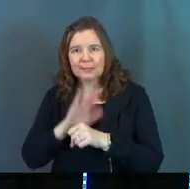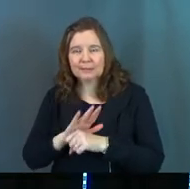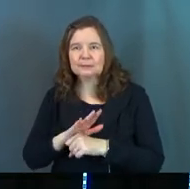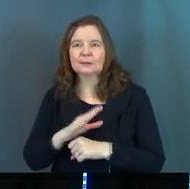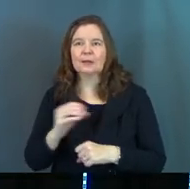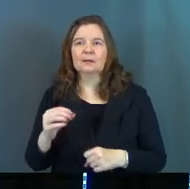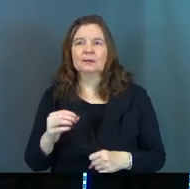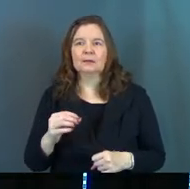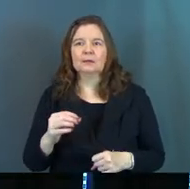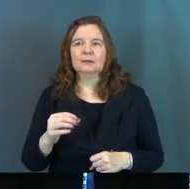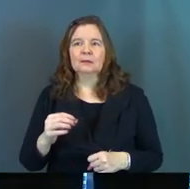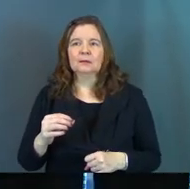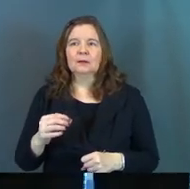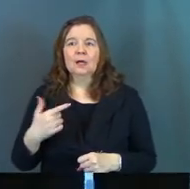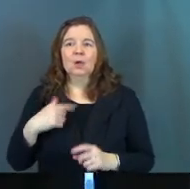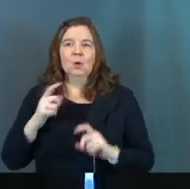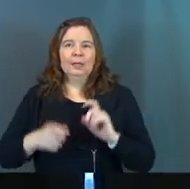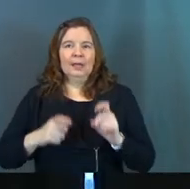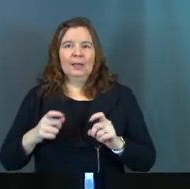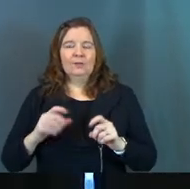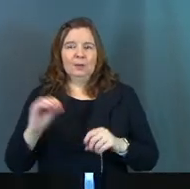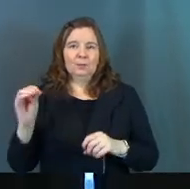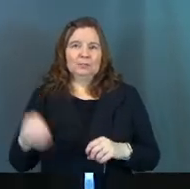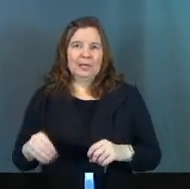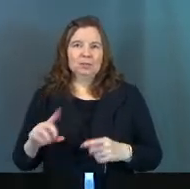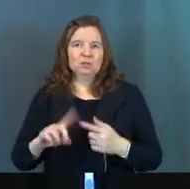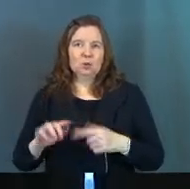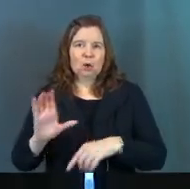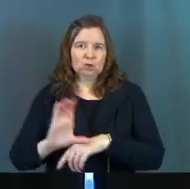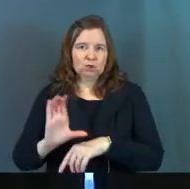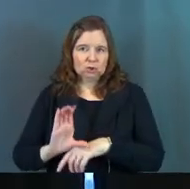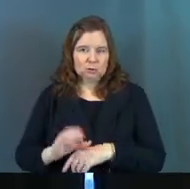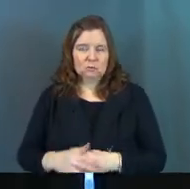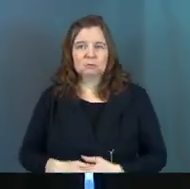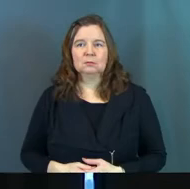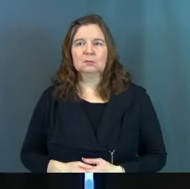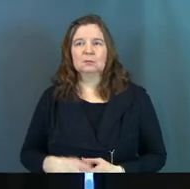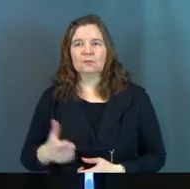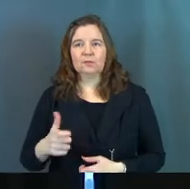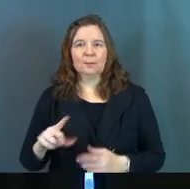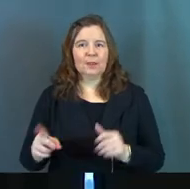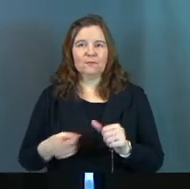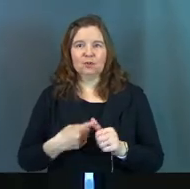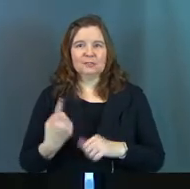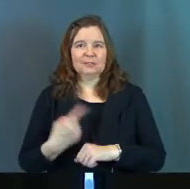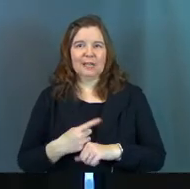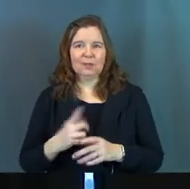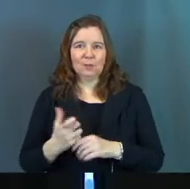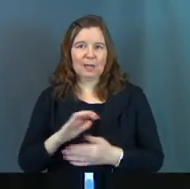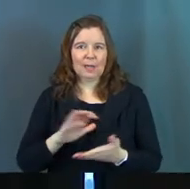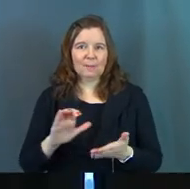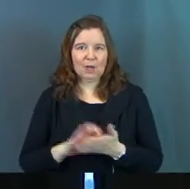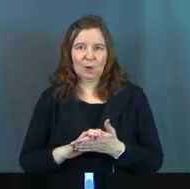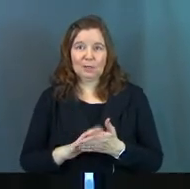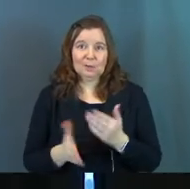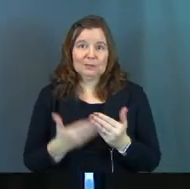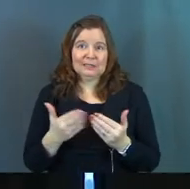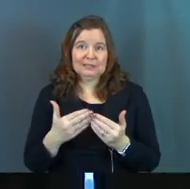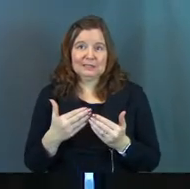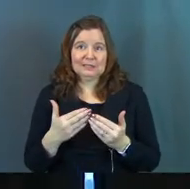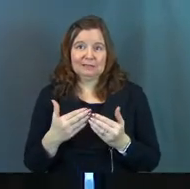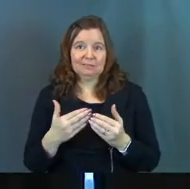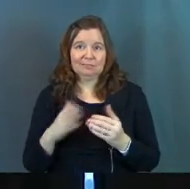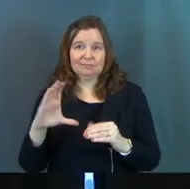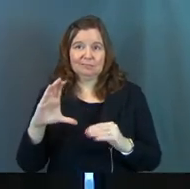And we gave a percentage to our church from the very first day that we got married. It was easy for